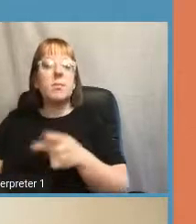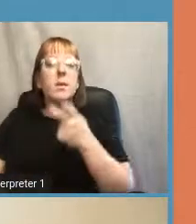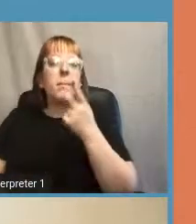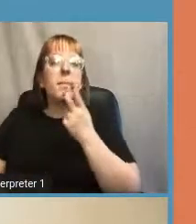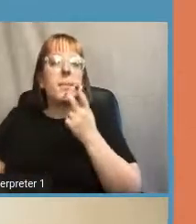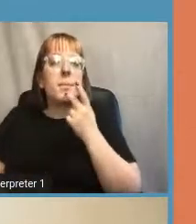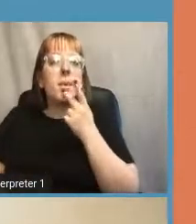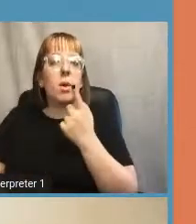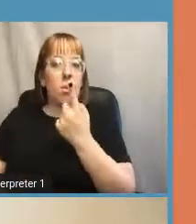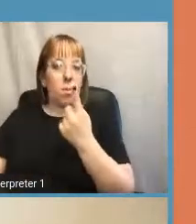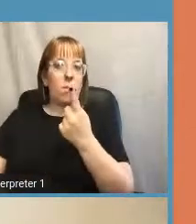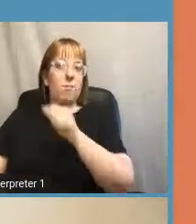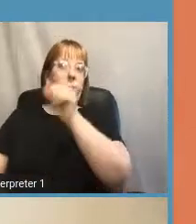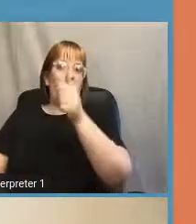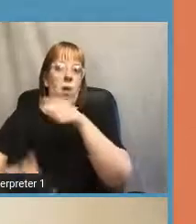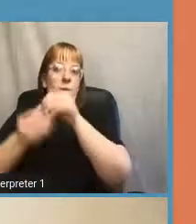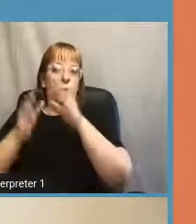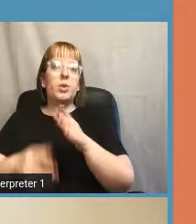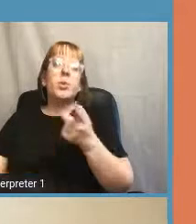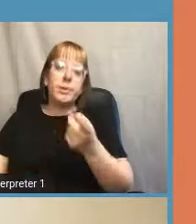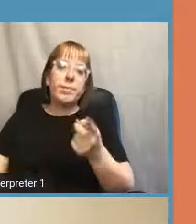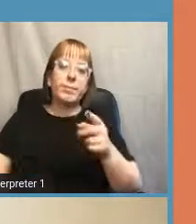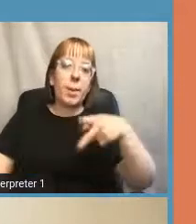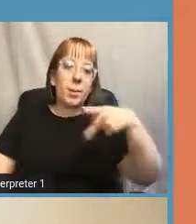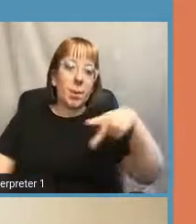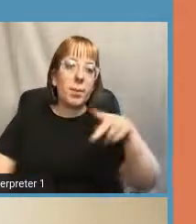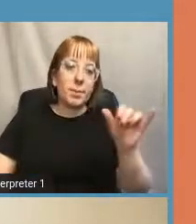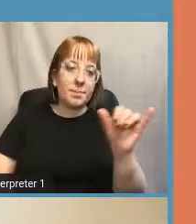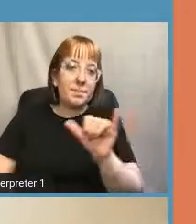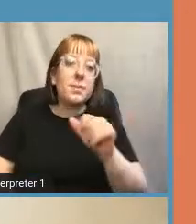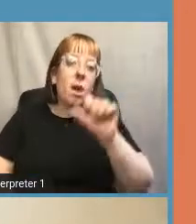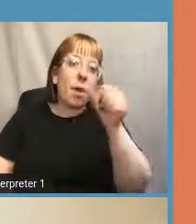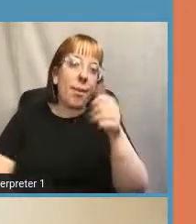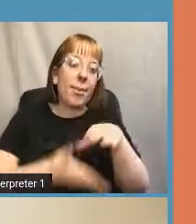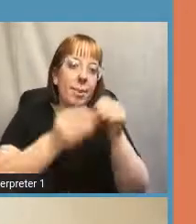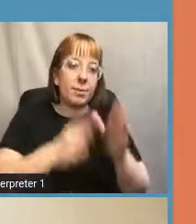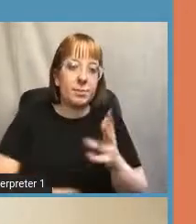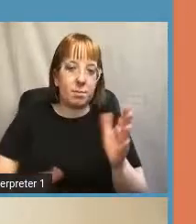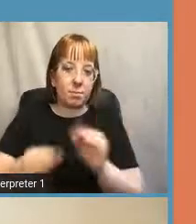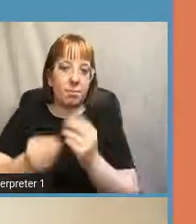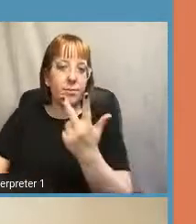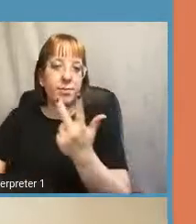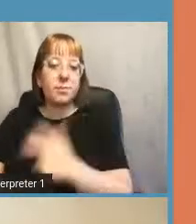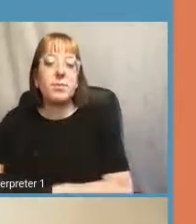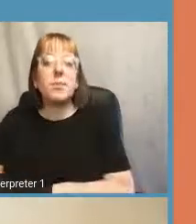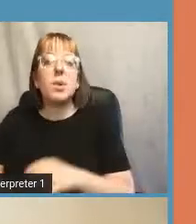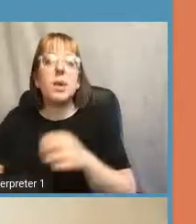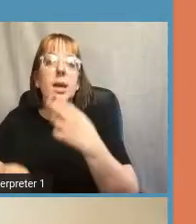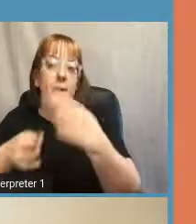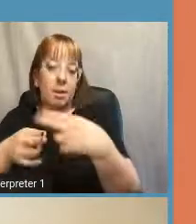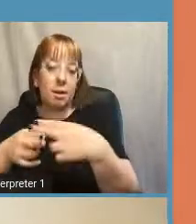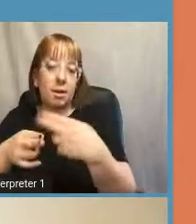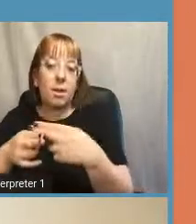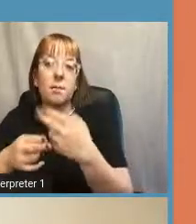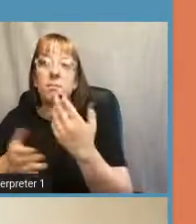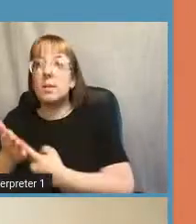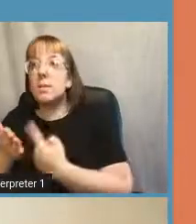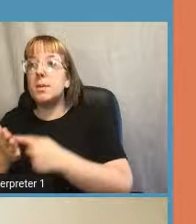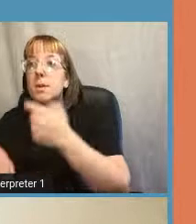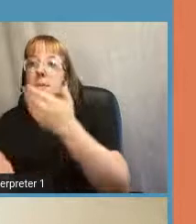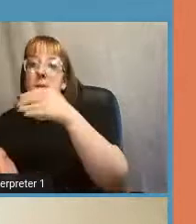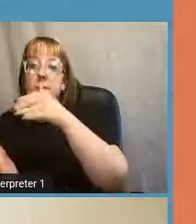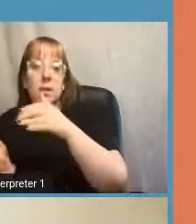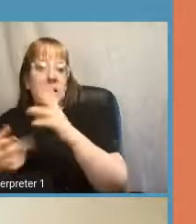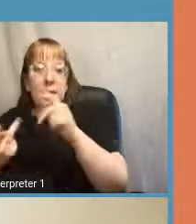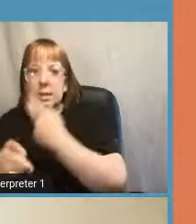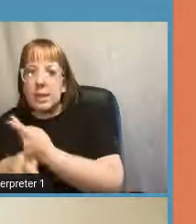is another student, and so on. And then you can see on the far right is the name, and sort of sometimes it's the medium or whether it's 2D or